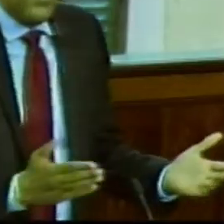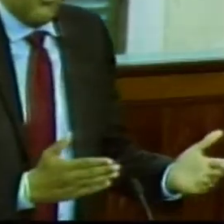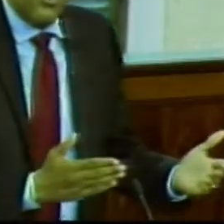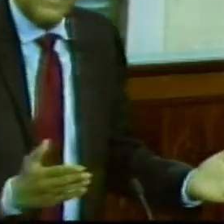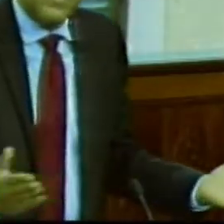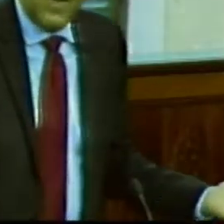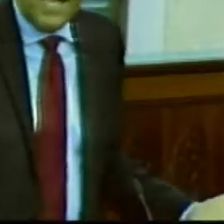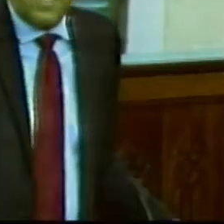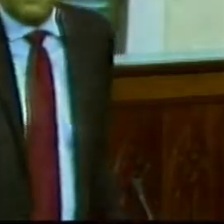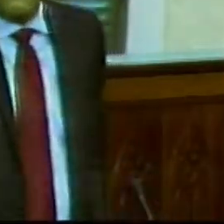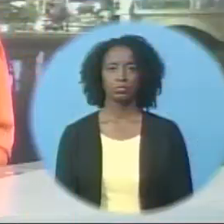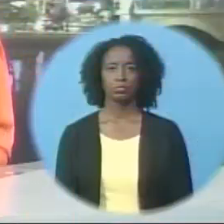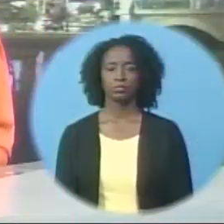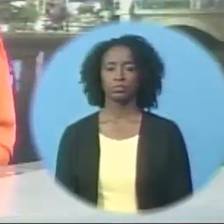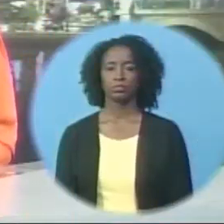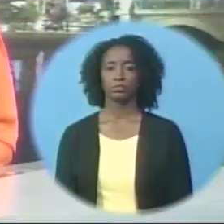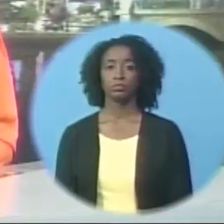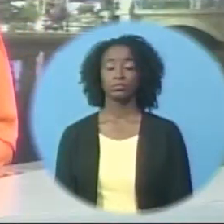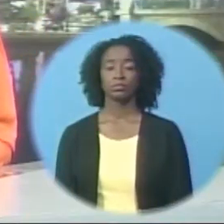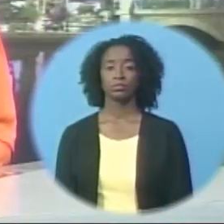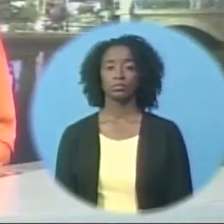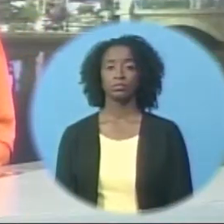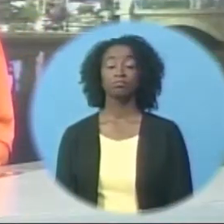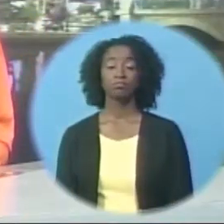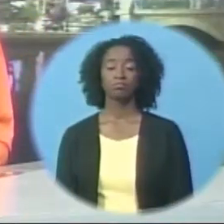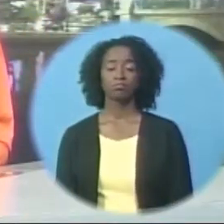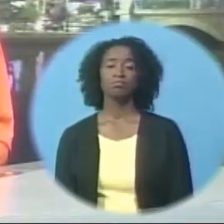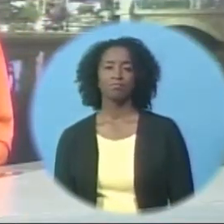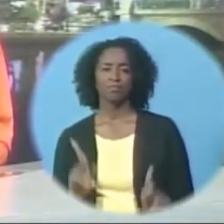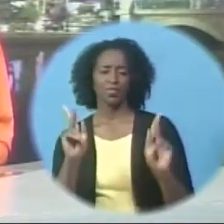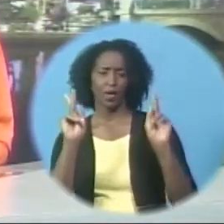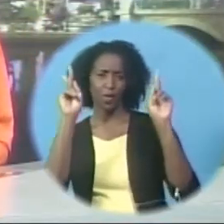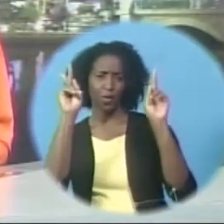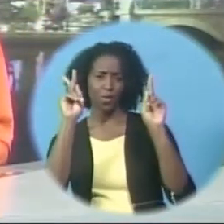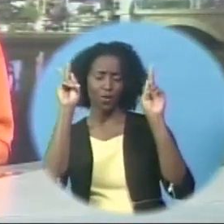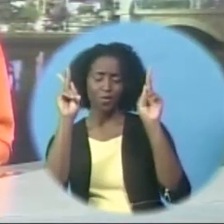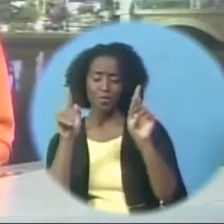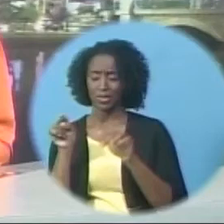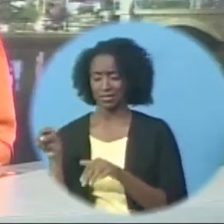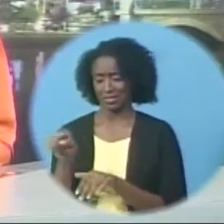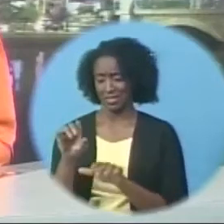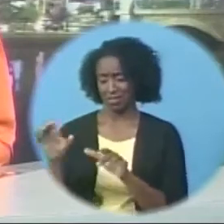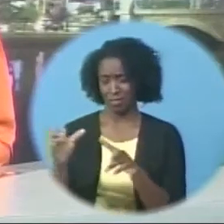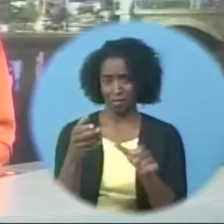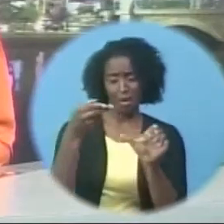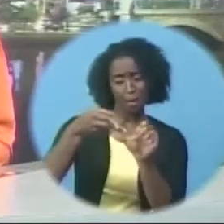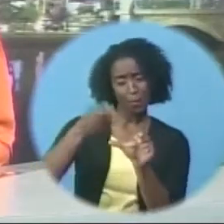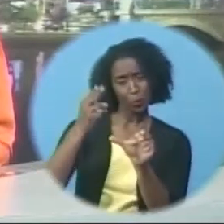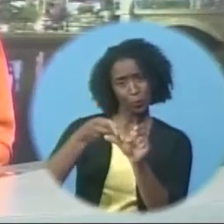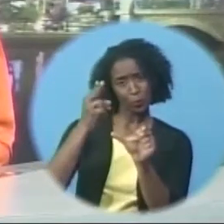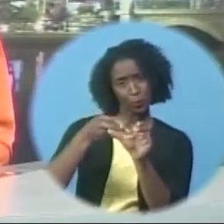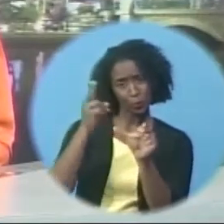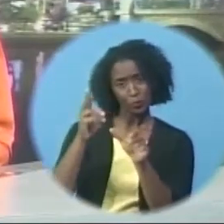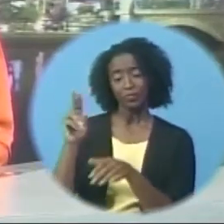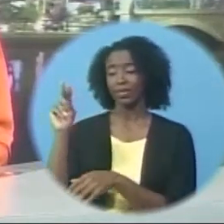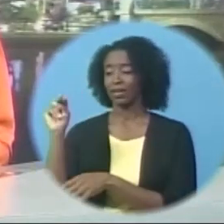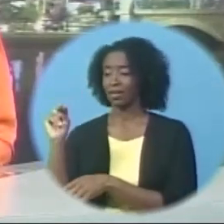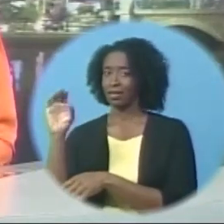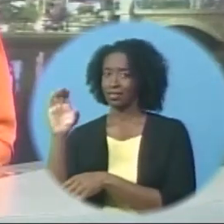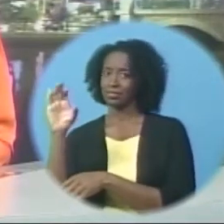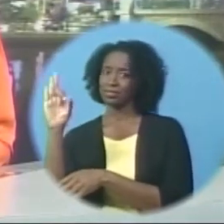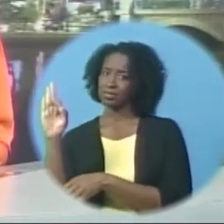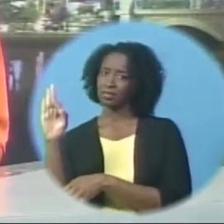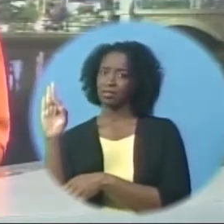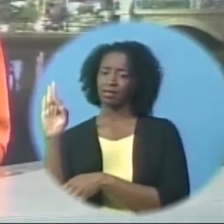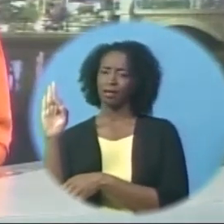that all is well. In other news now, amid concerns about the impact of bands pulling out of Grand Kadooment,